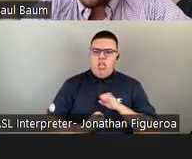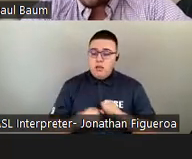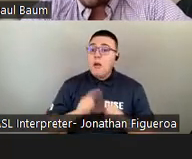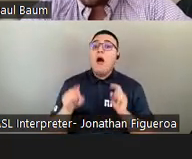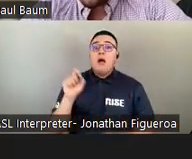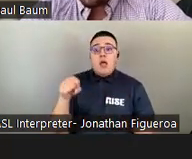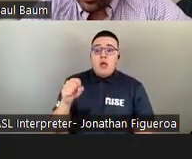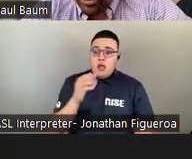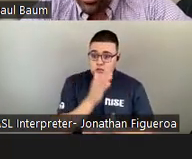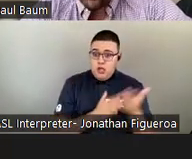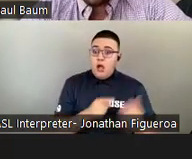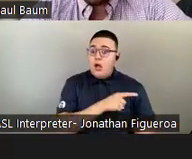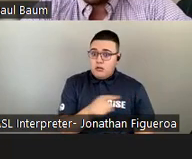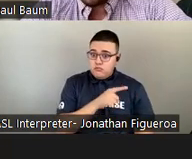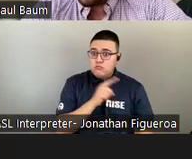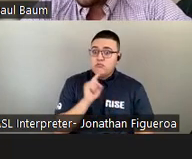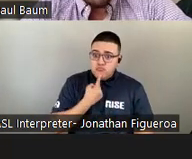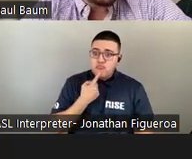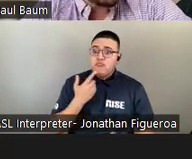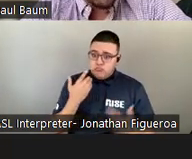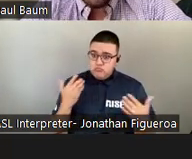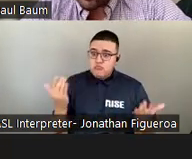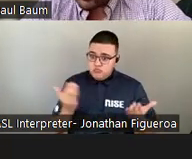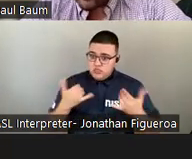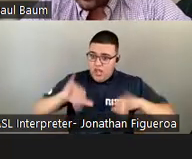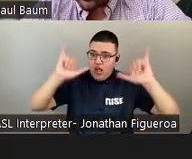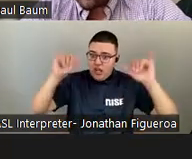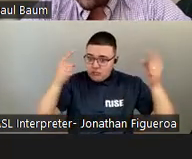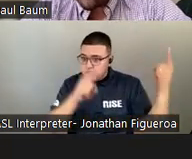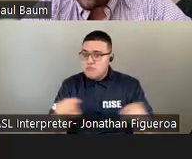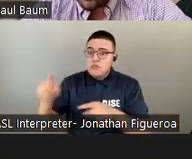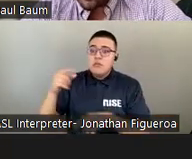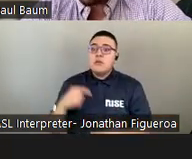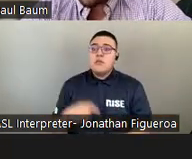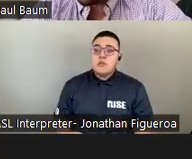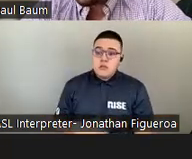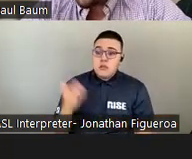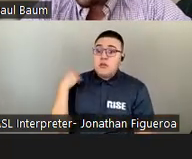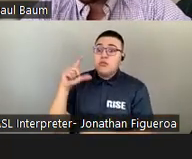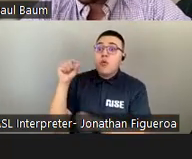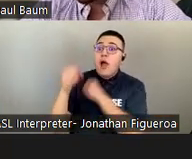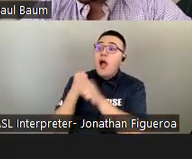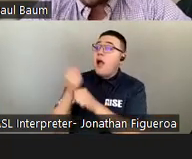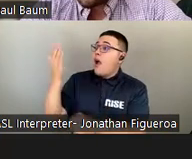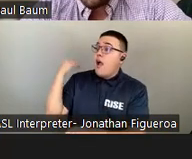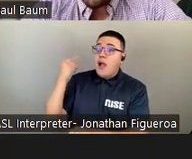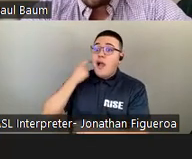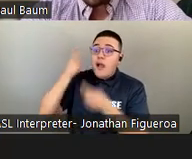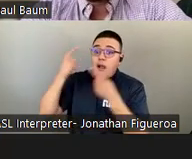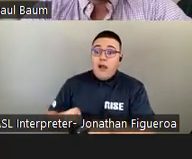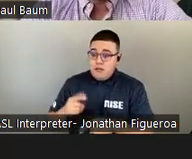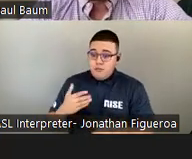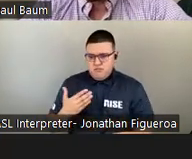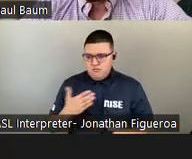face. I recall, and this was only about 20 years ago, in the realm of my life, that's not that long